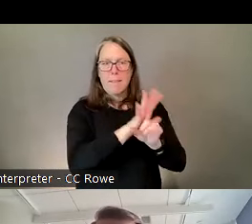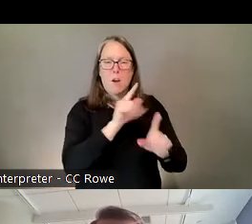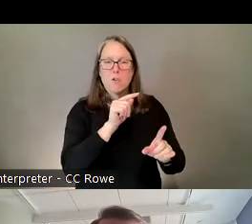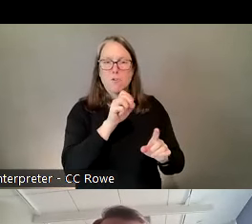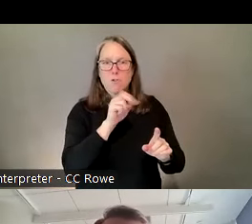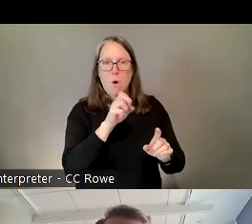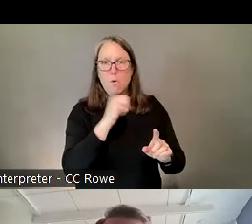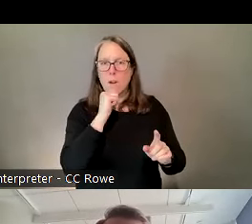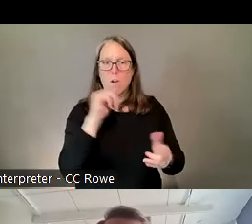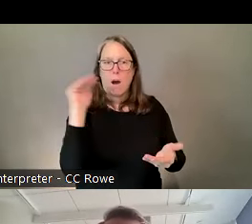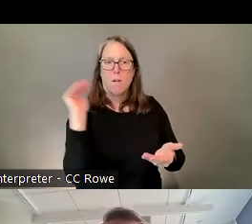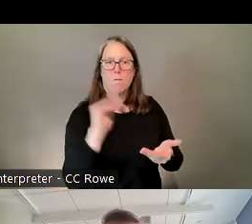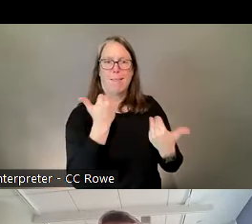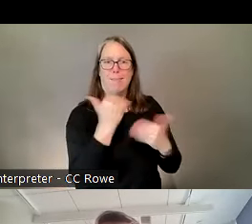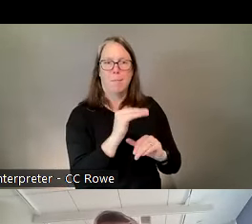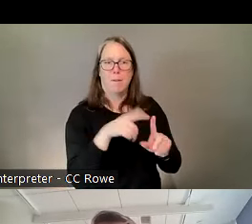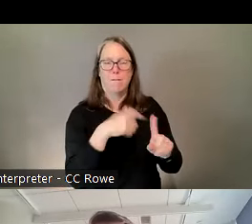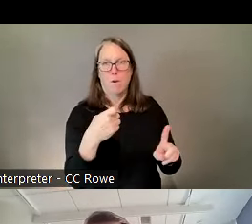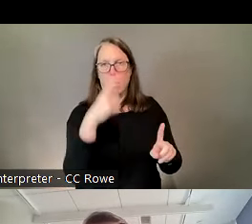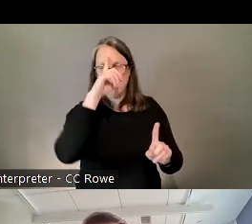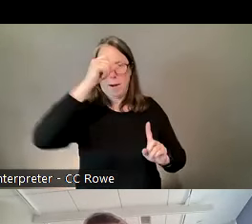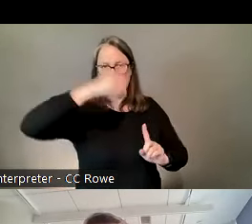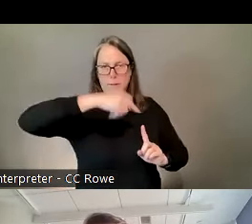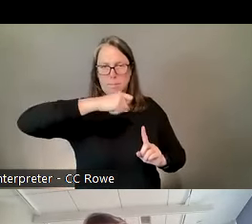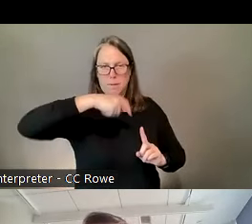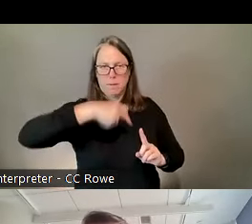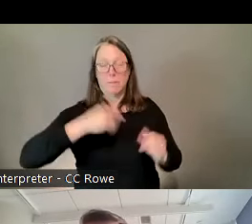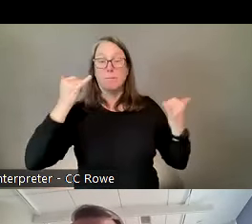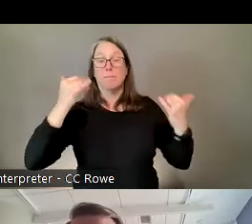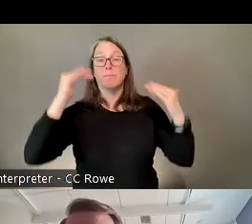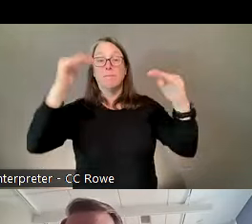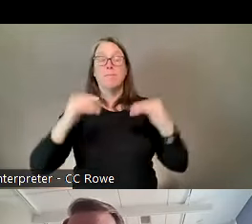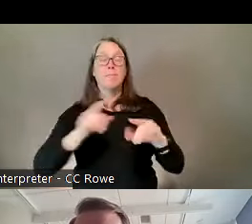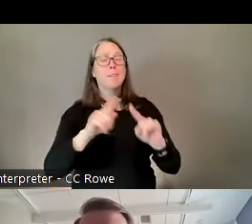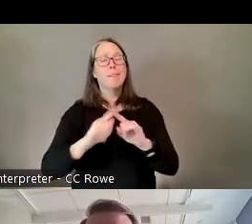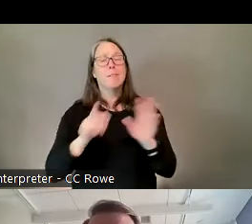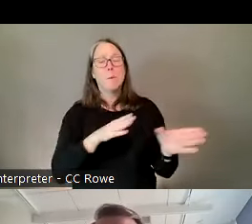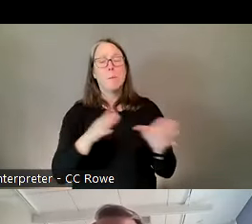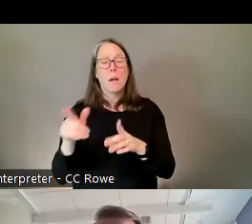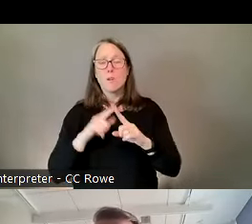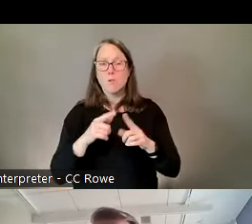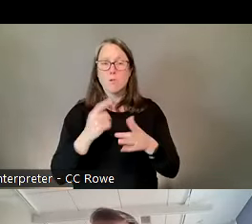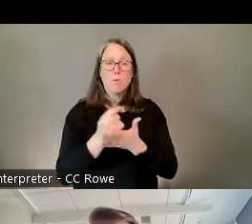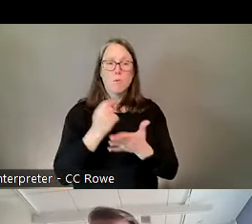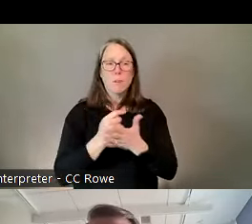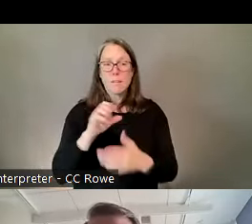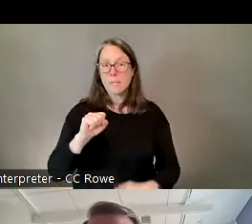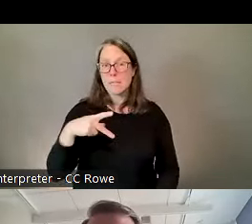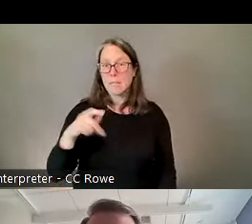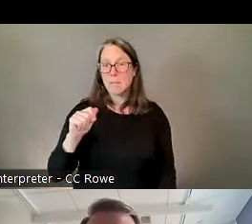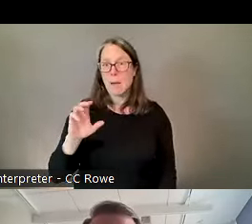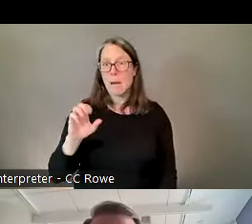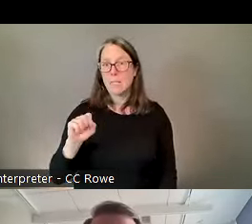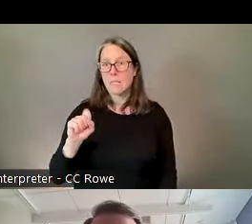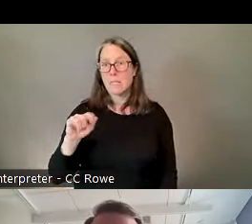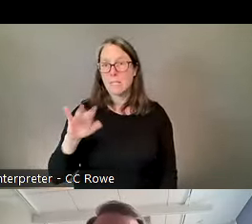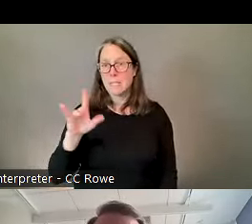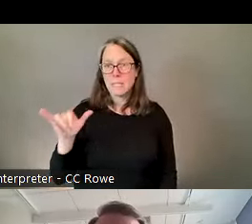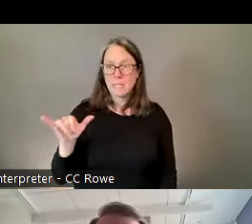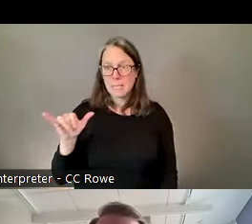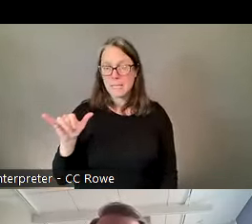brain. So there's lots of different ways of treating high tone and spasticity in particular when we think about